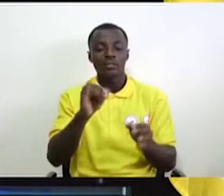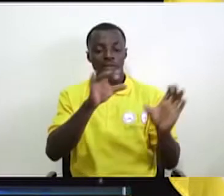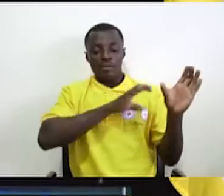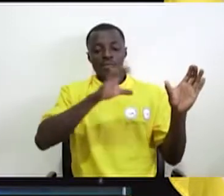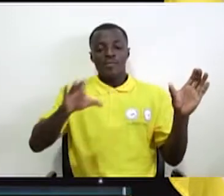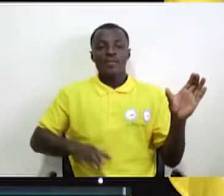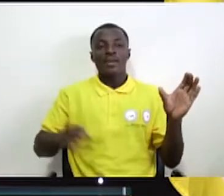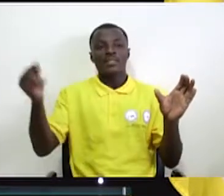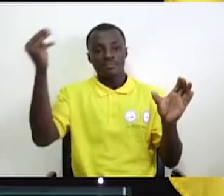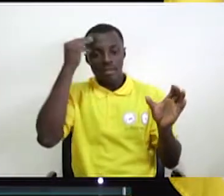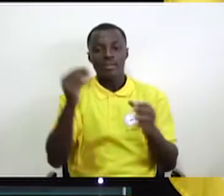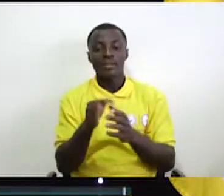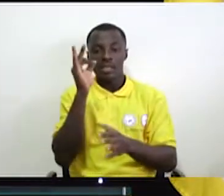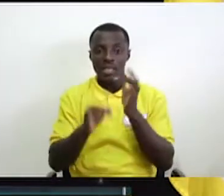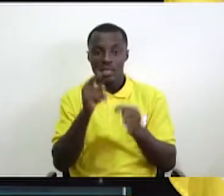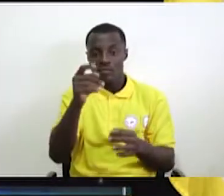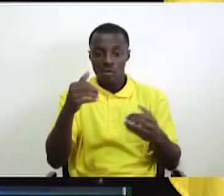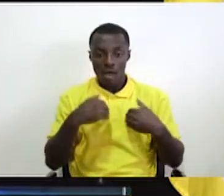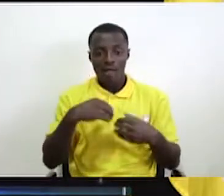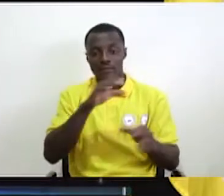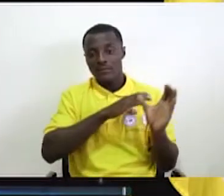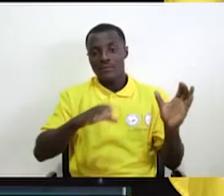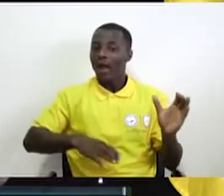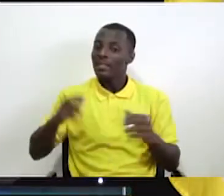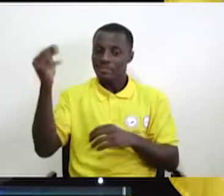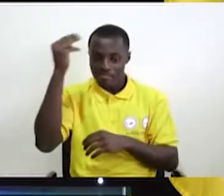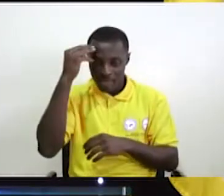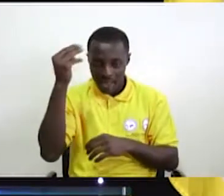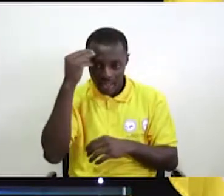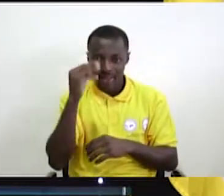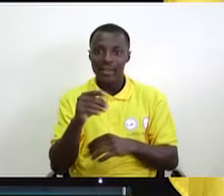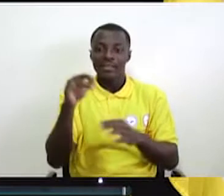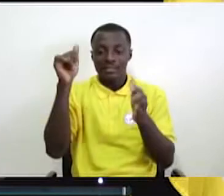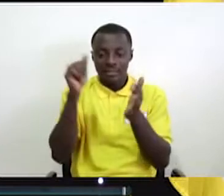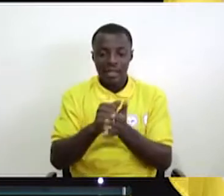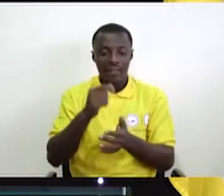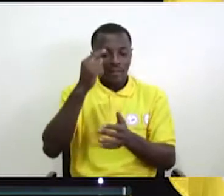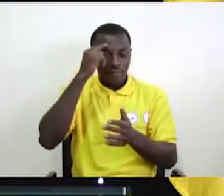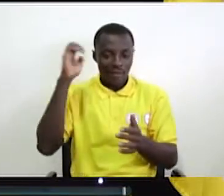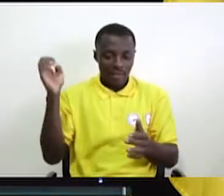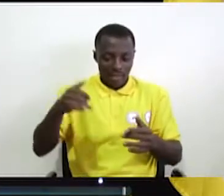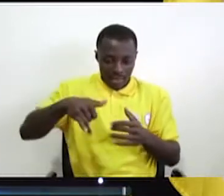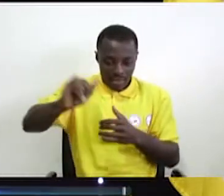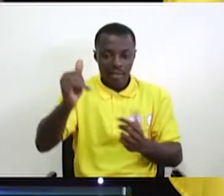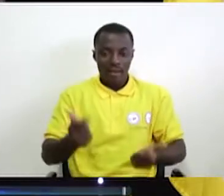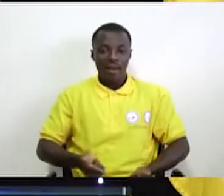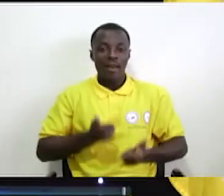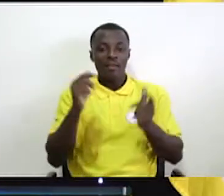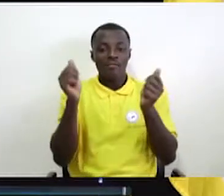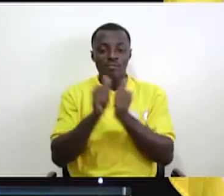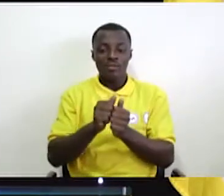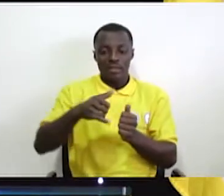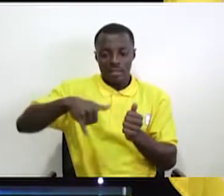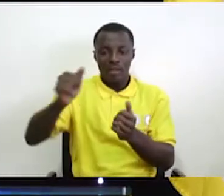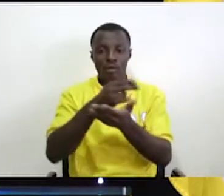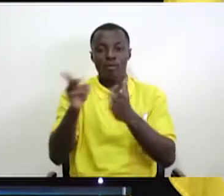With the mind of Christ and the eternal life and the eternal spirit, we can conquer our world.